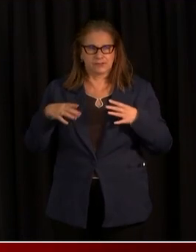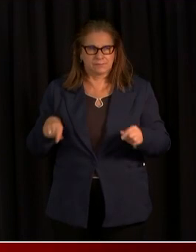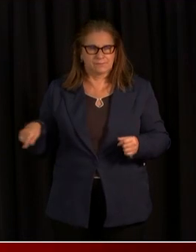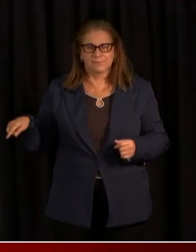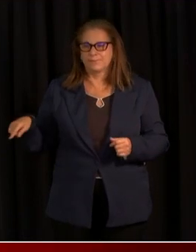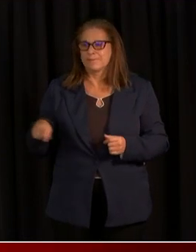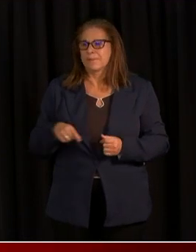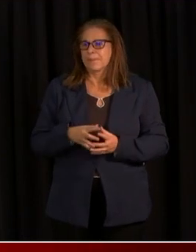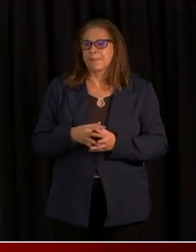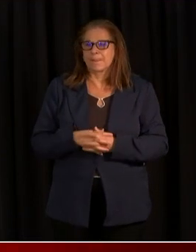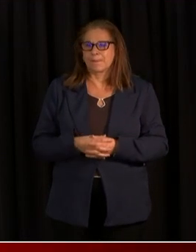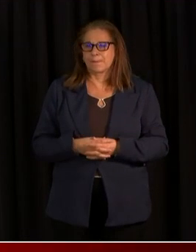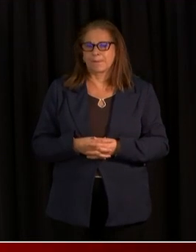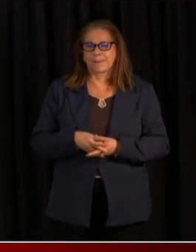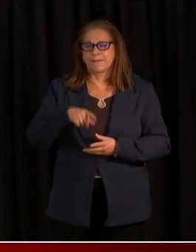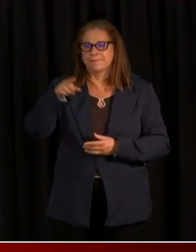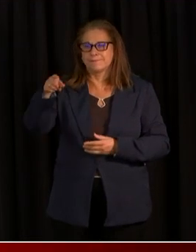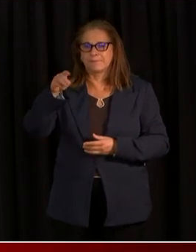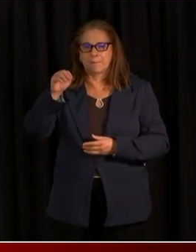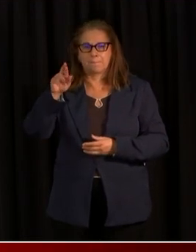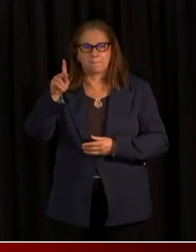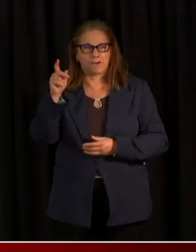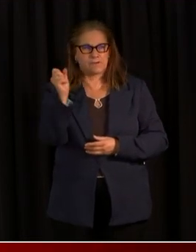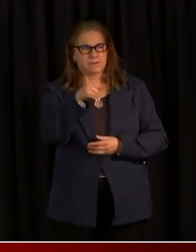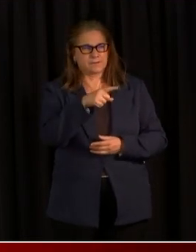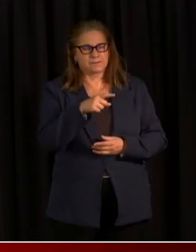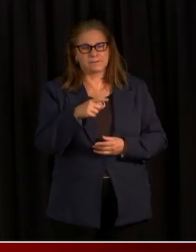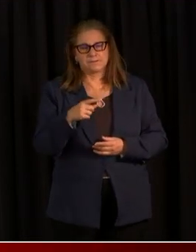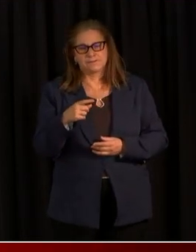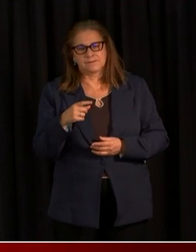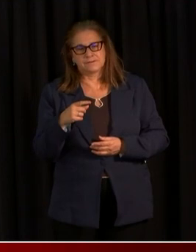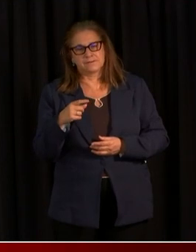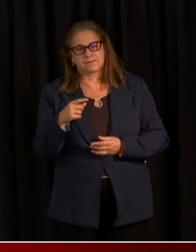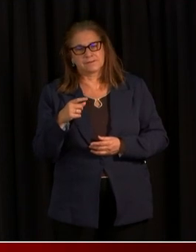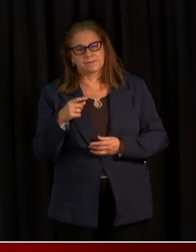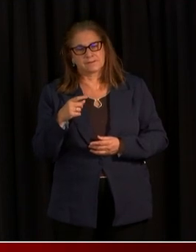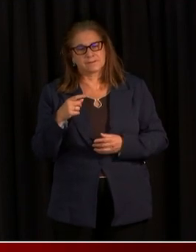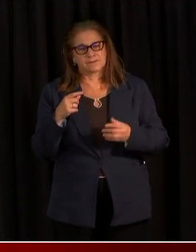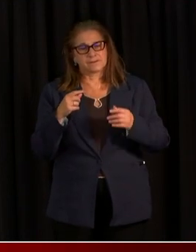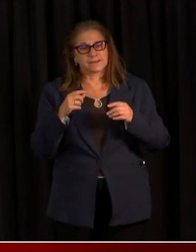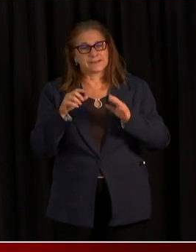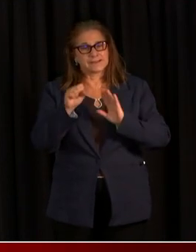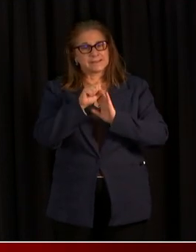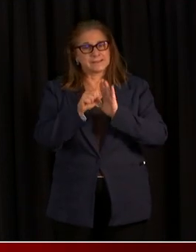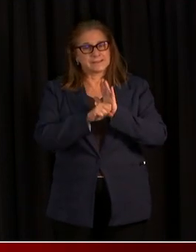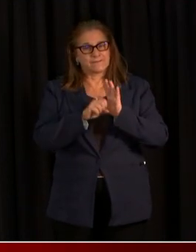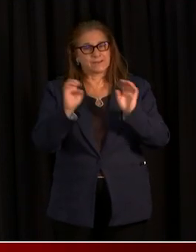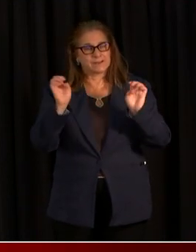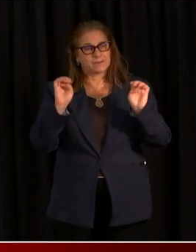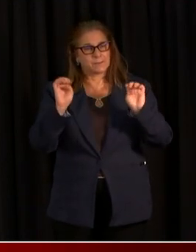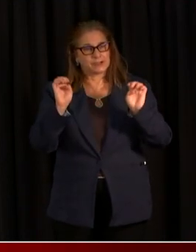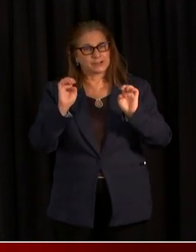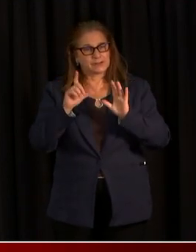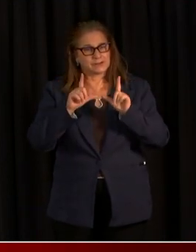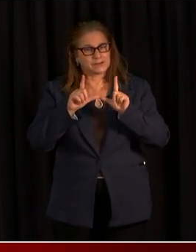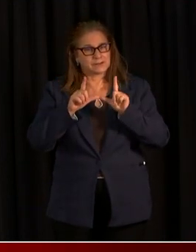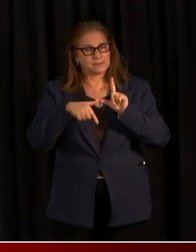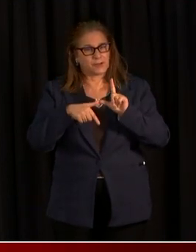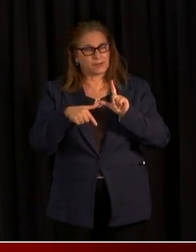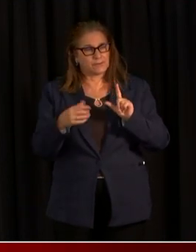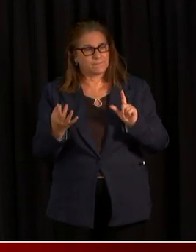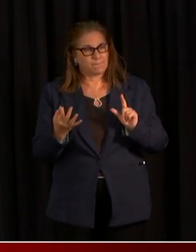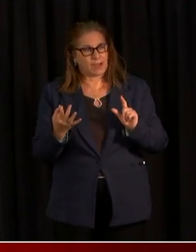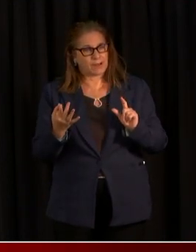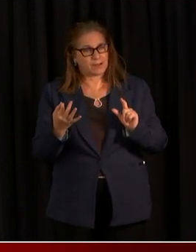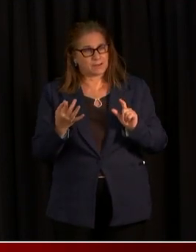Yes. Mayor Bowser, the state of emergency expires on Friday. You've said you're going to extend it. Does this mayor's order speak to